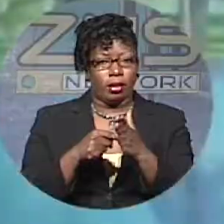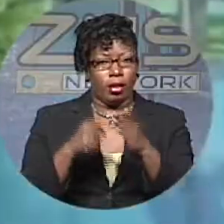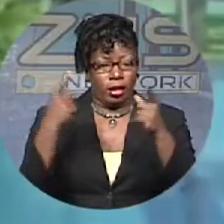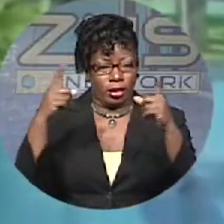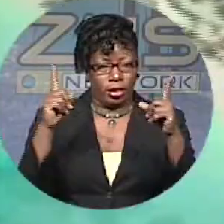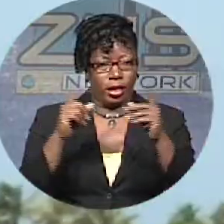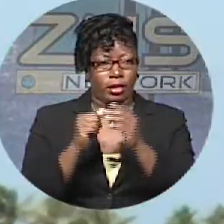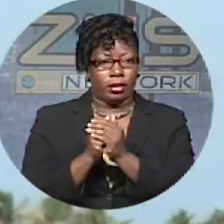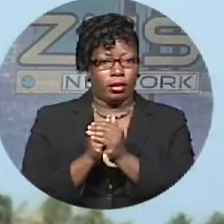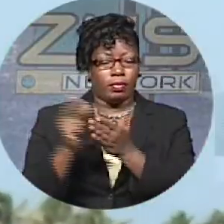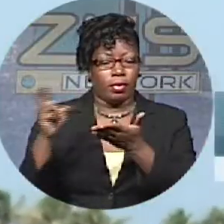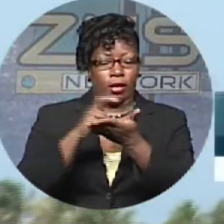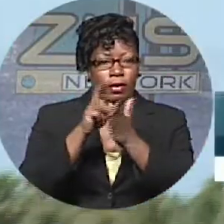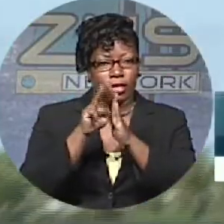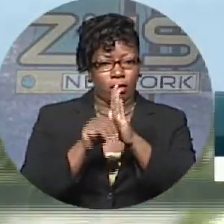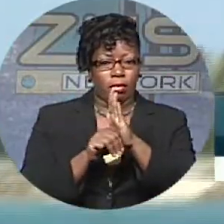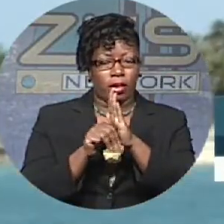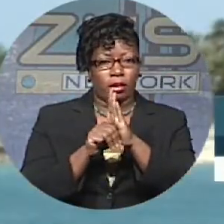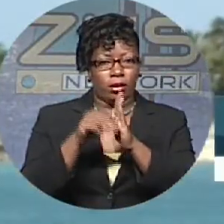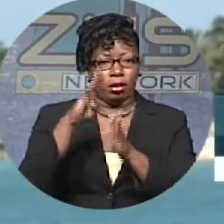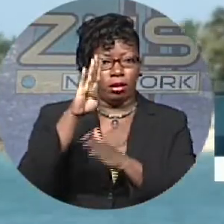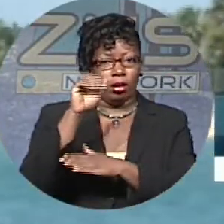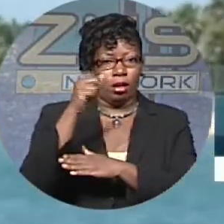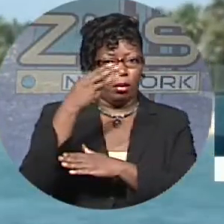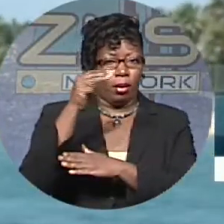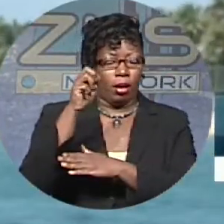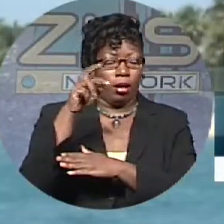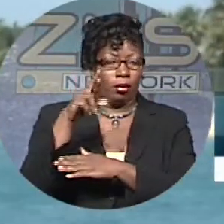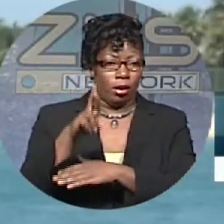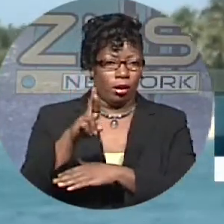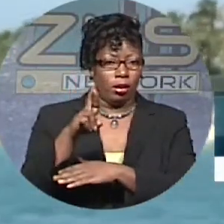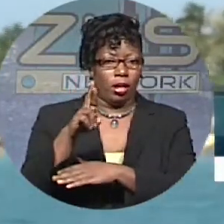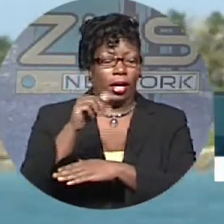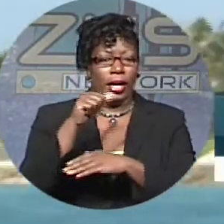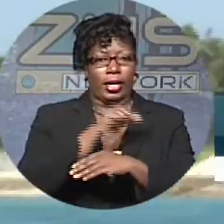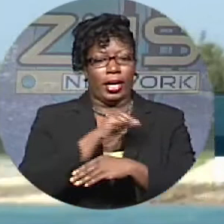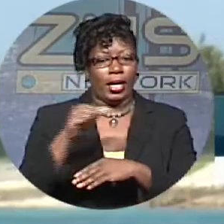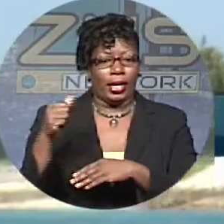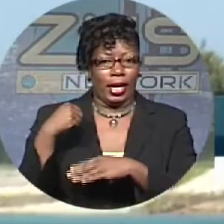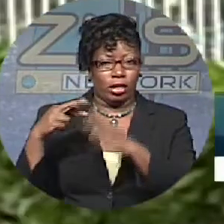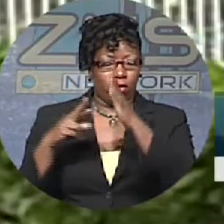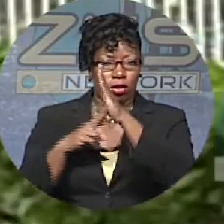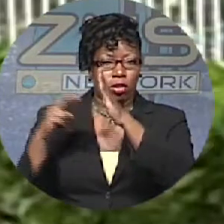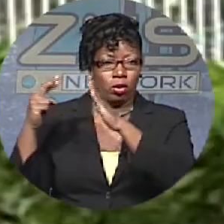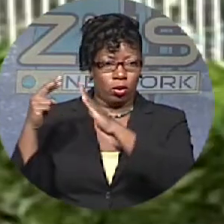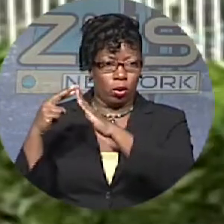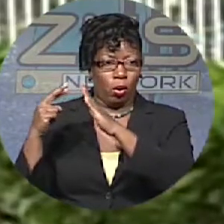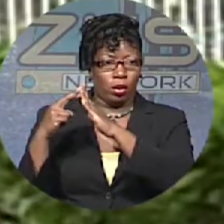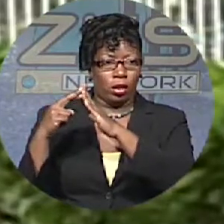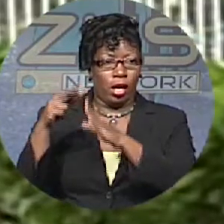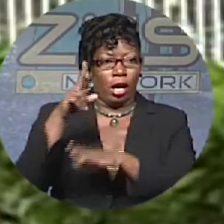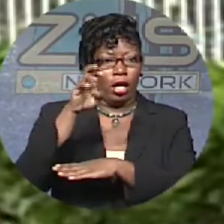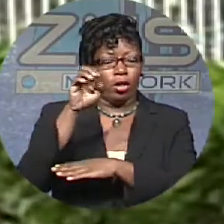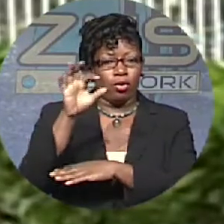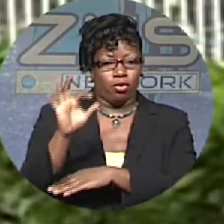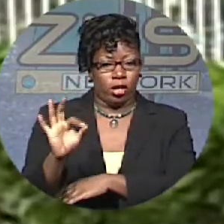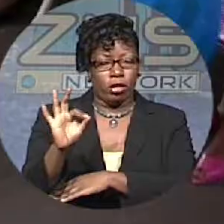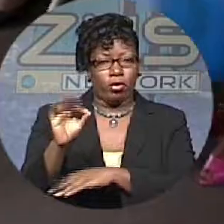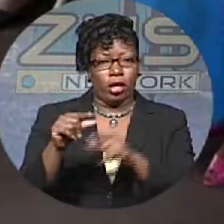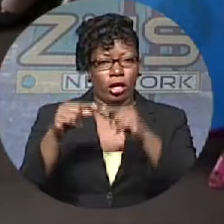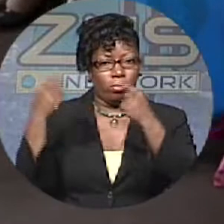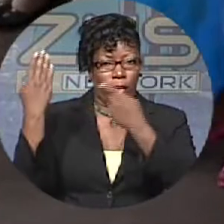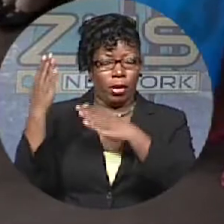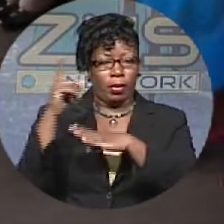Investments like Bahamar, Albany, ongoing developments at the Atlantis Resort on Paradise Island, and the Reef in Grand Bahama will